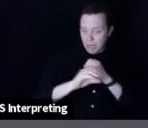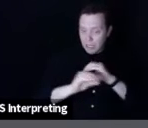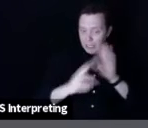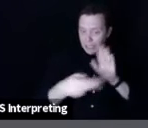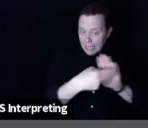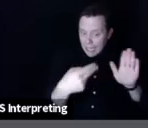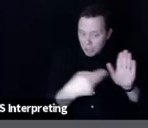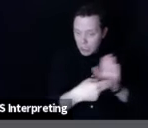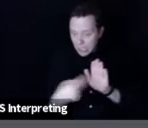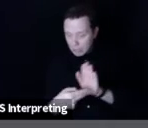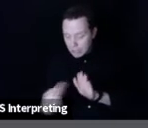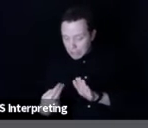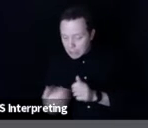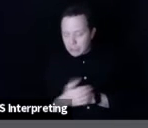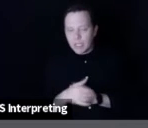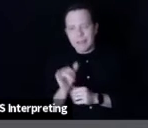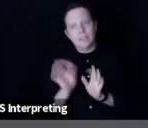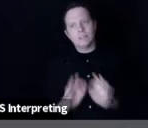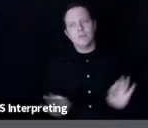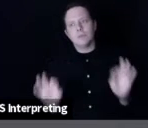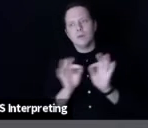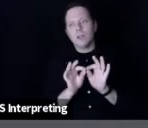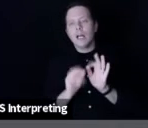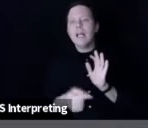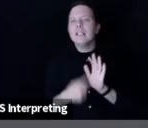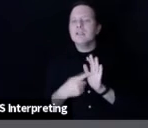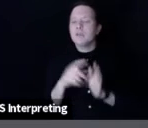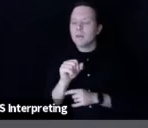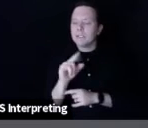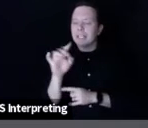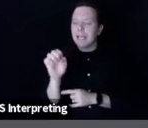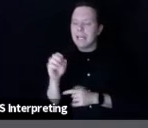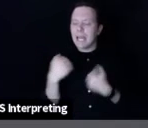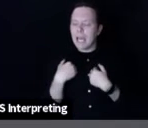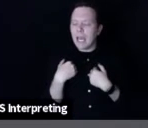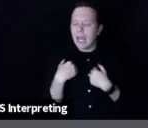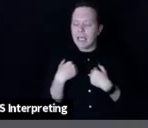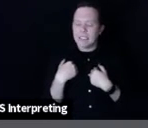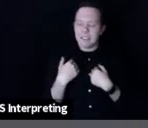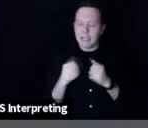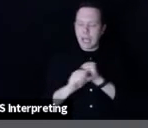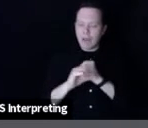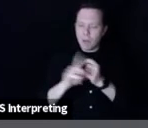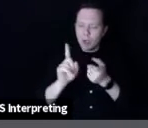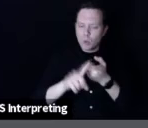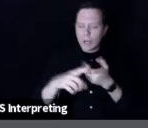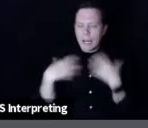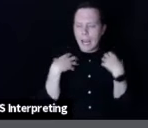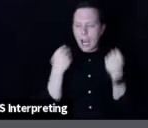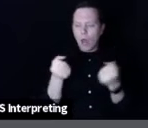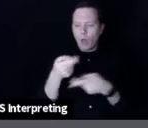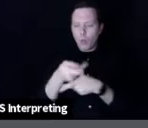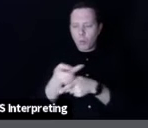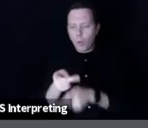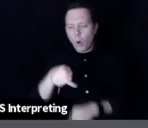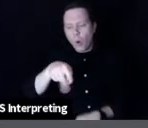important. Sometimes sites will have advertisements to health products, and it doesn't tell you